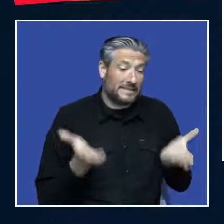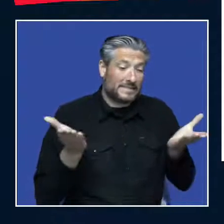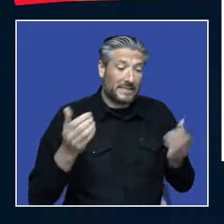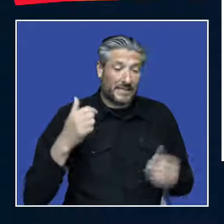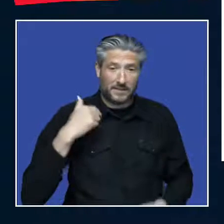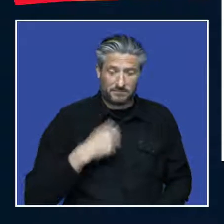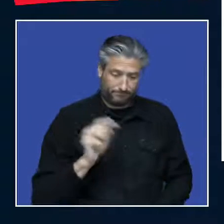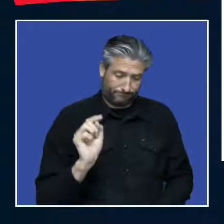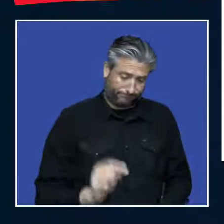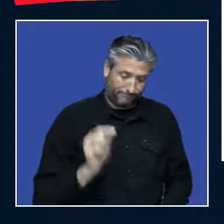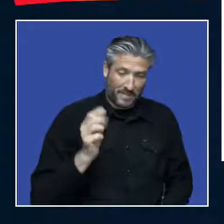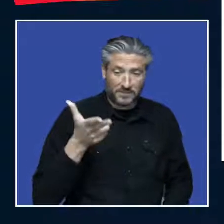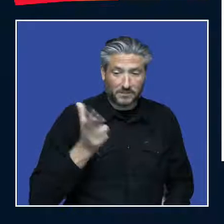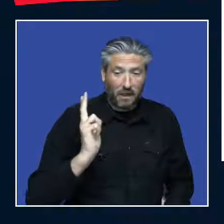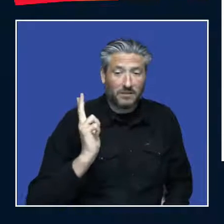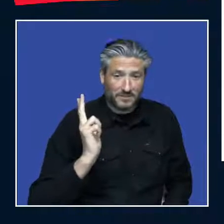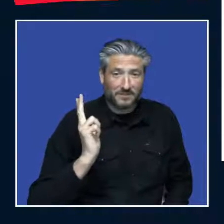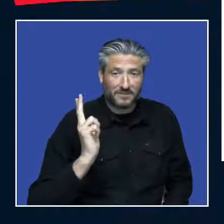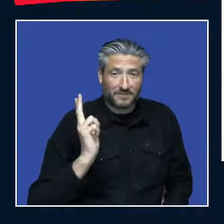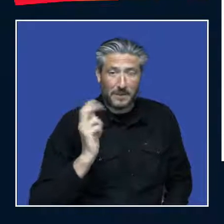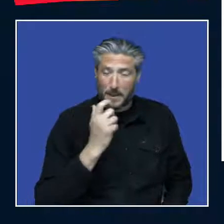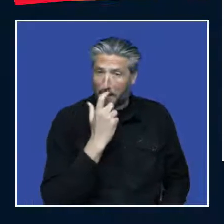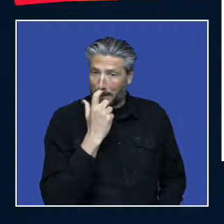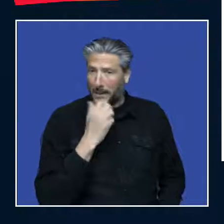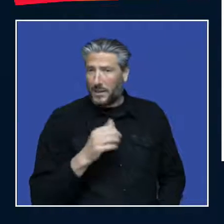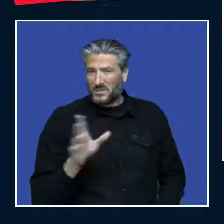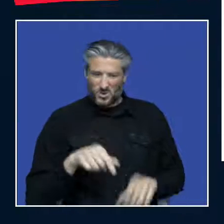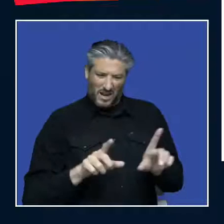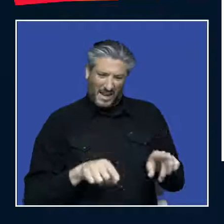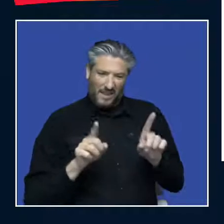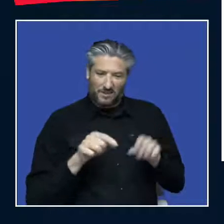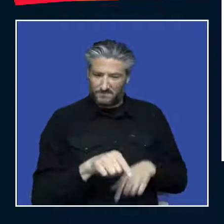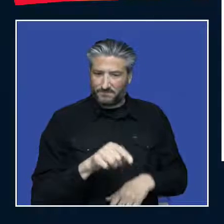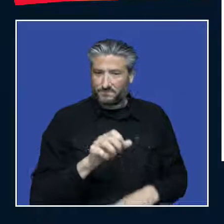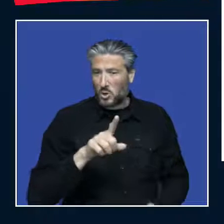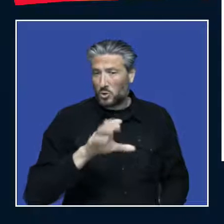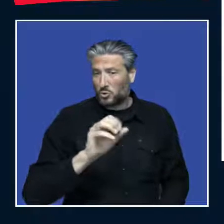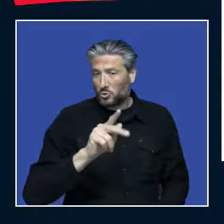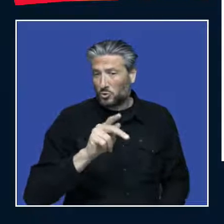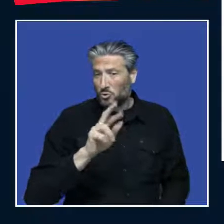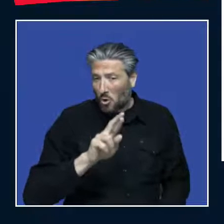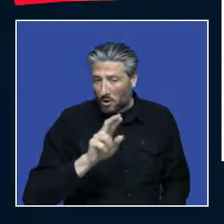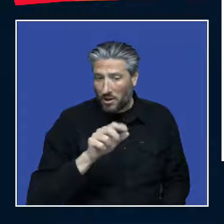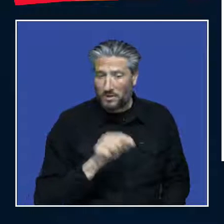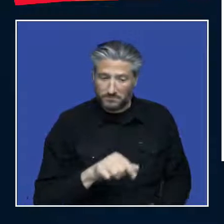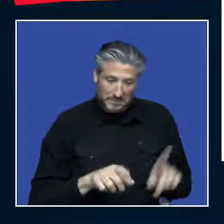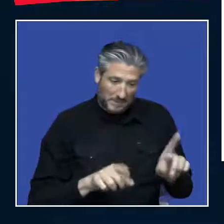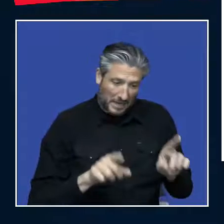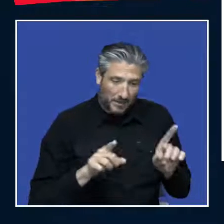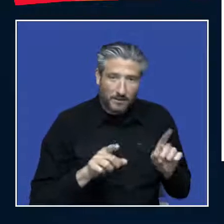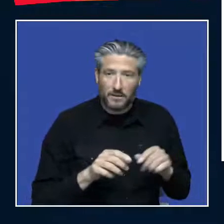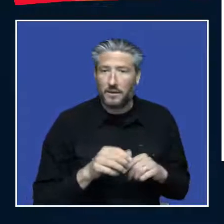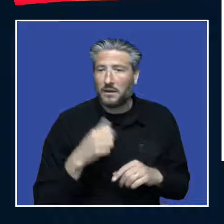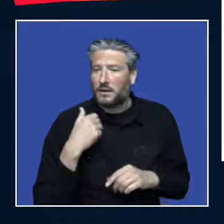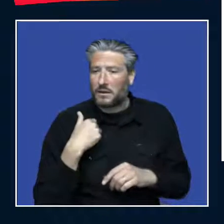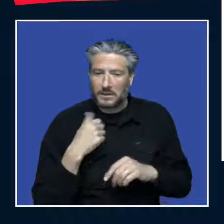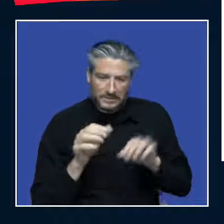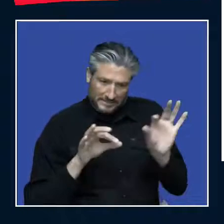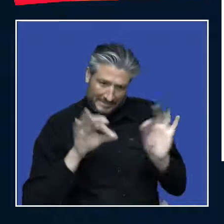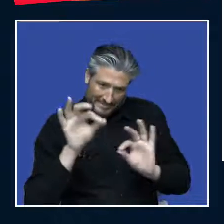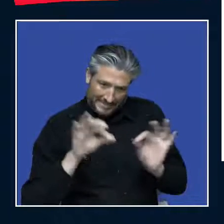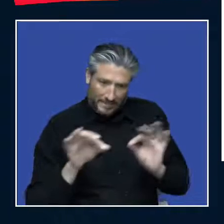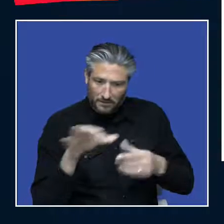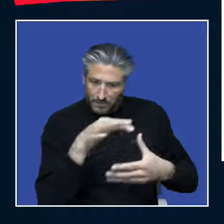the exact same thing, like if I would here click on one, and then I can do the settings. So here I would